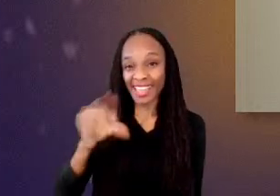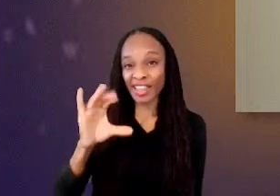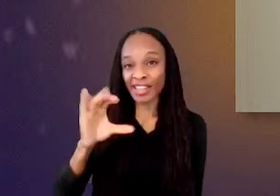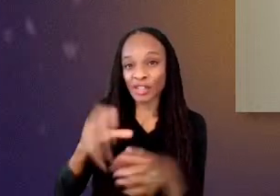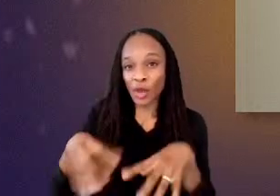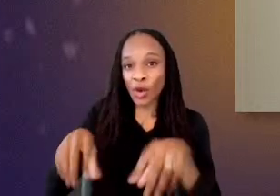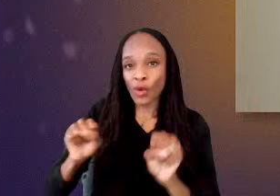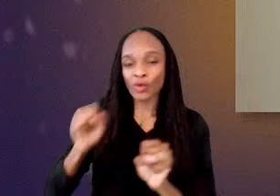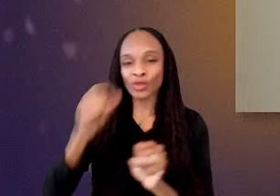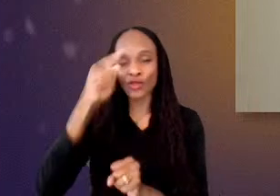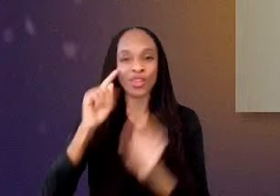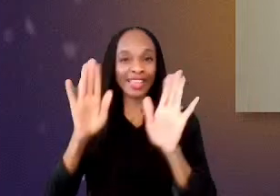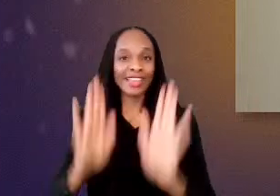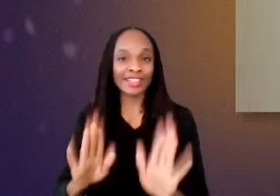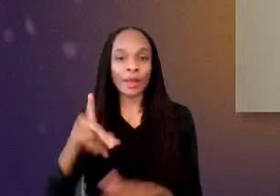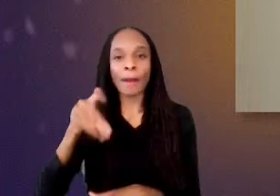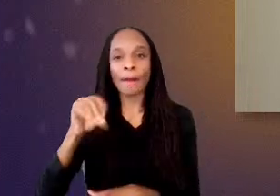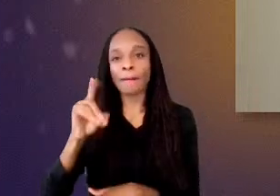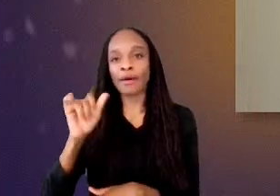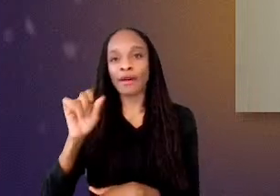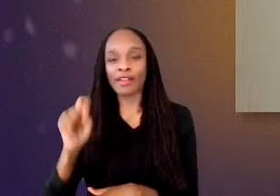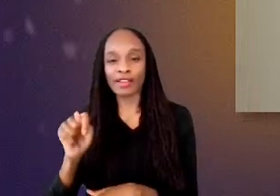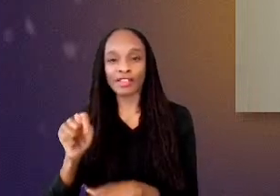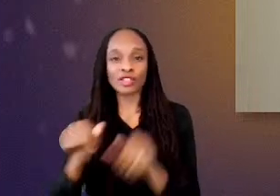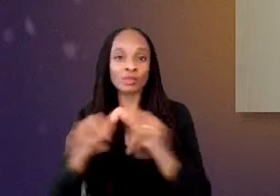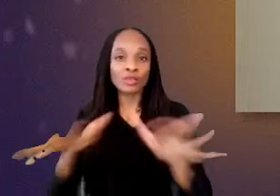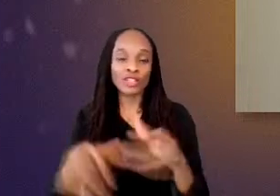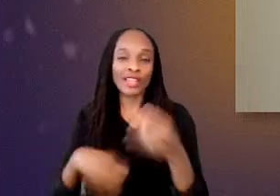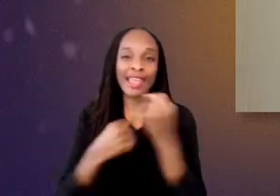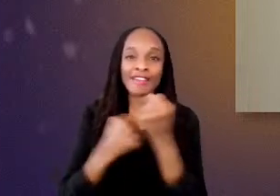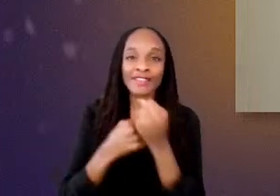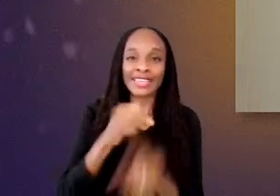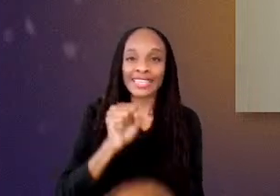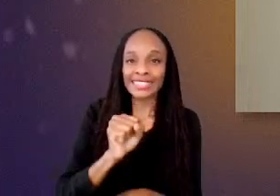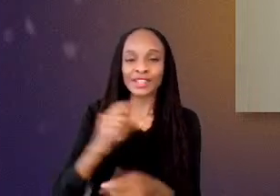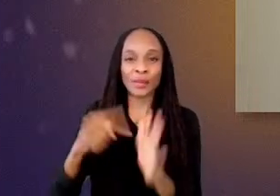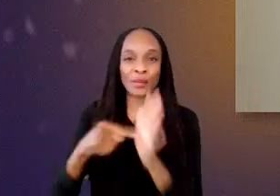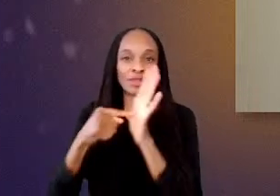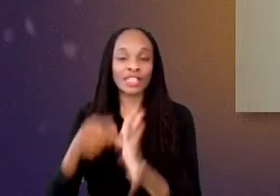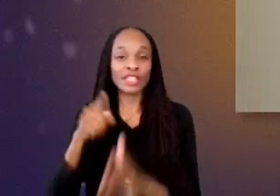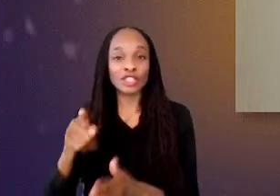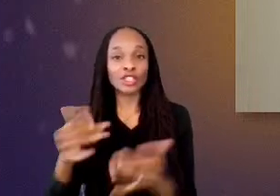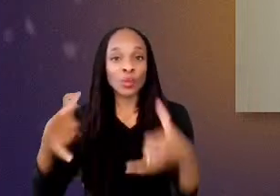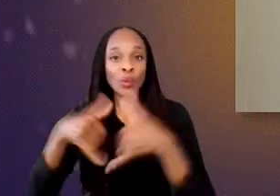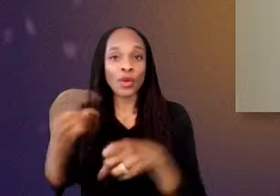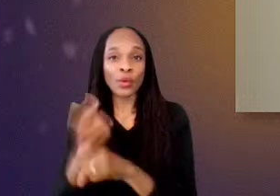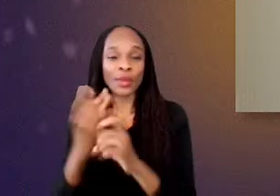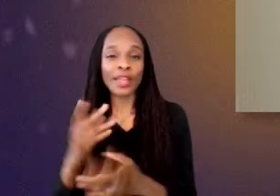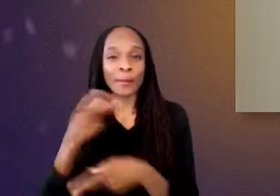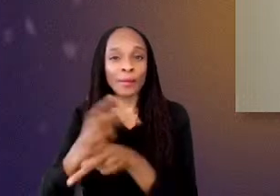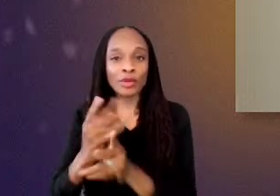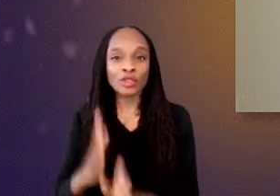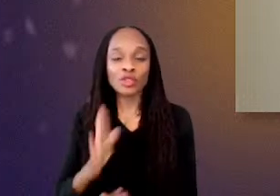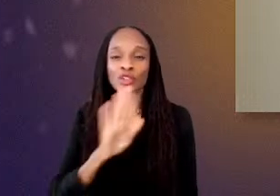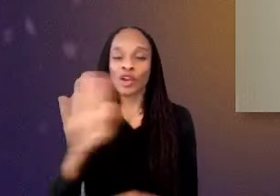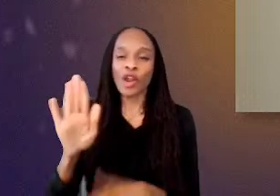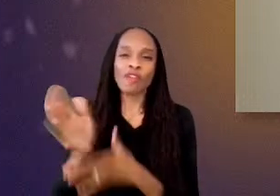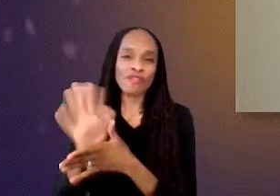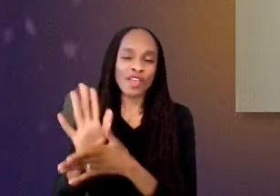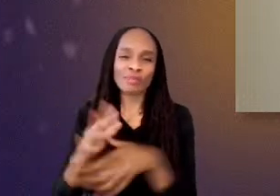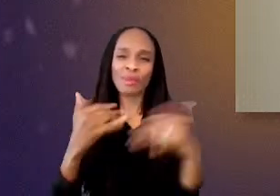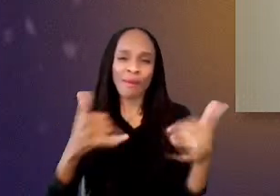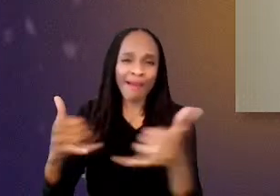podcast, Distribution Advocates Presents. Avril is an award-winning producer whose films have played various